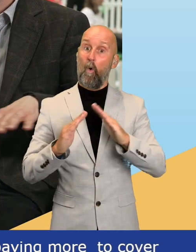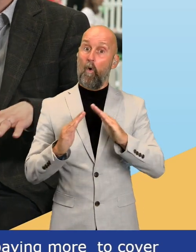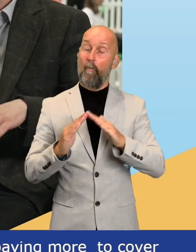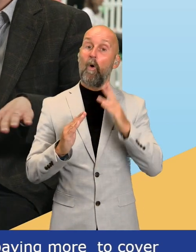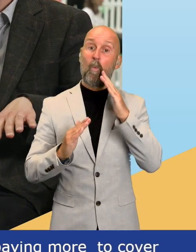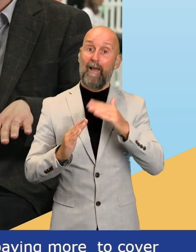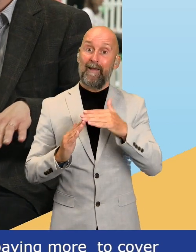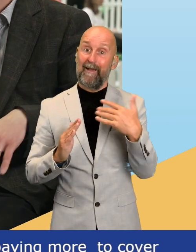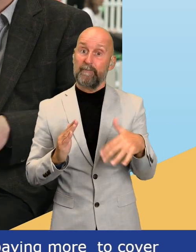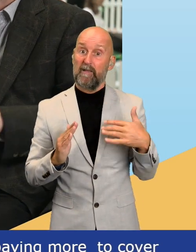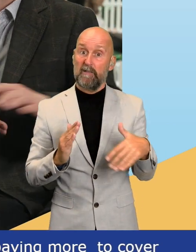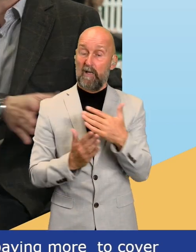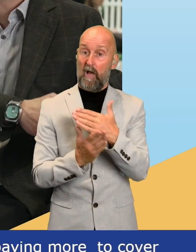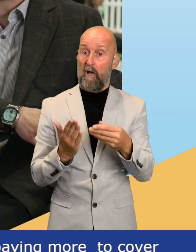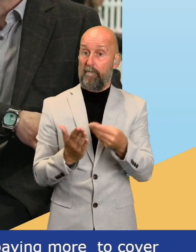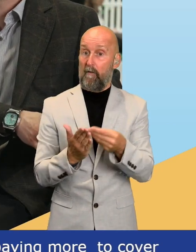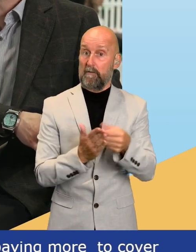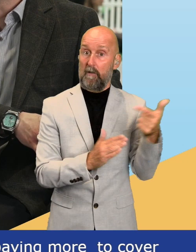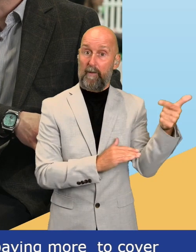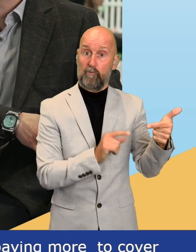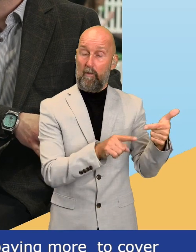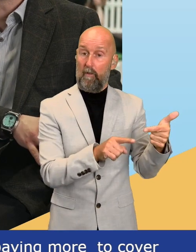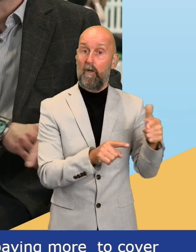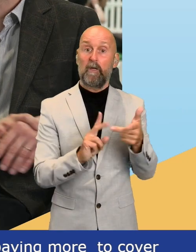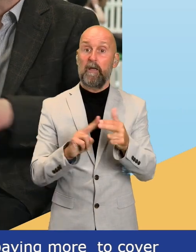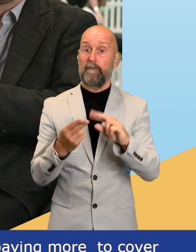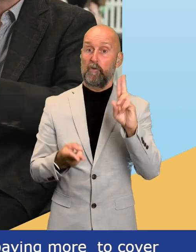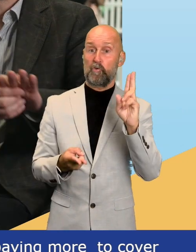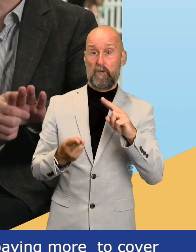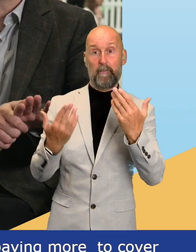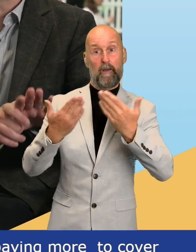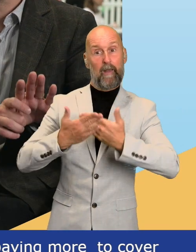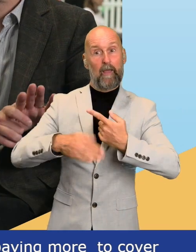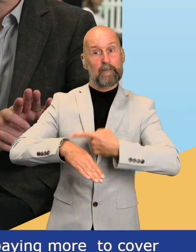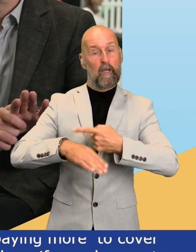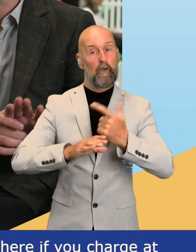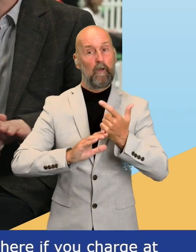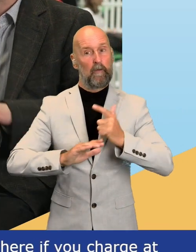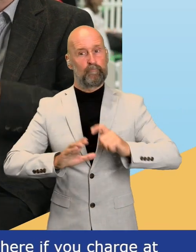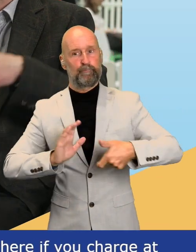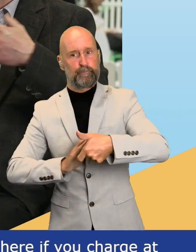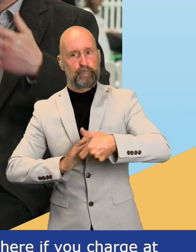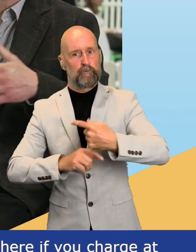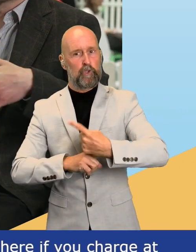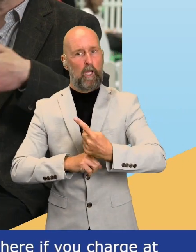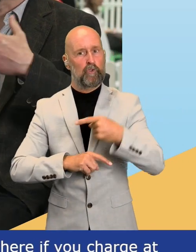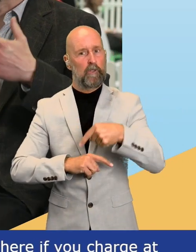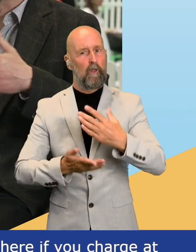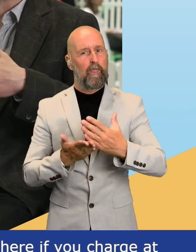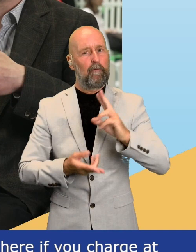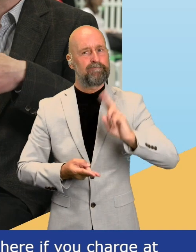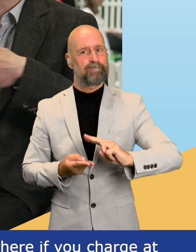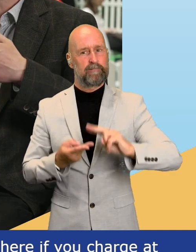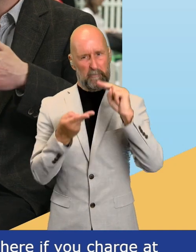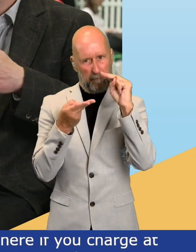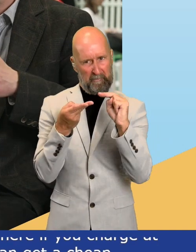expensive rates, it's half the cost. If you can get a cheap overnight charging rate, suddenly it becomes down to a fraction of the cost. And so that's where it